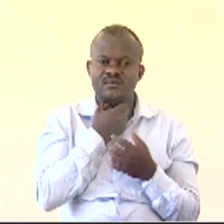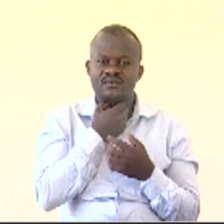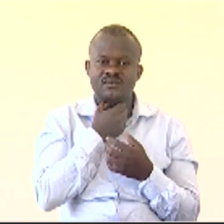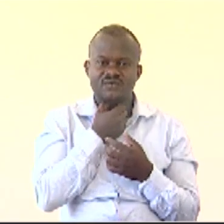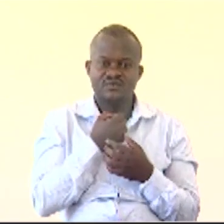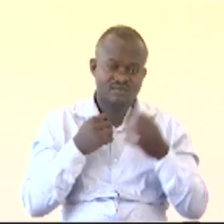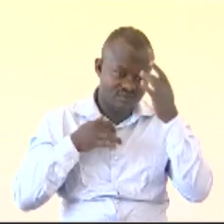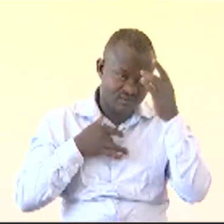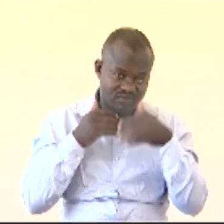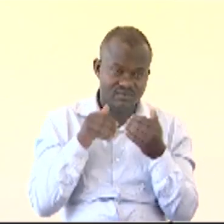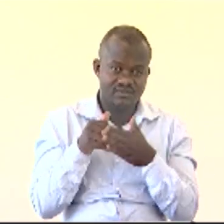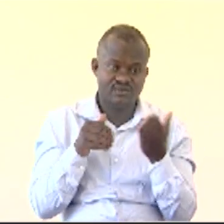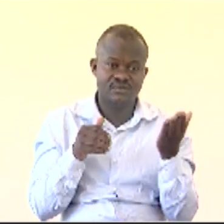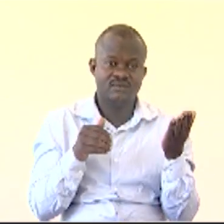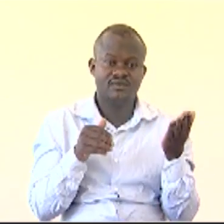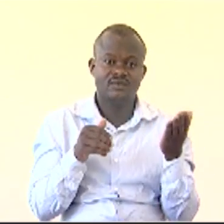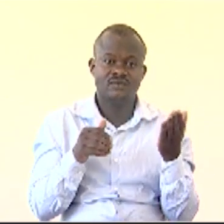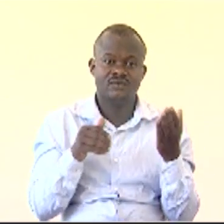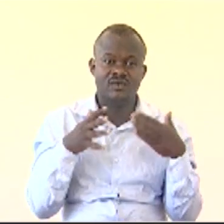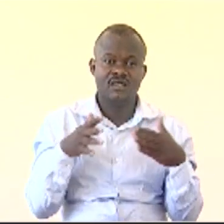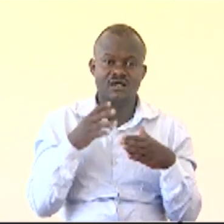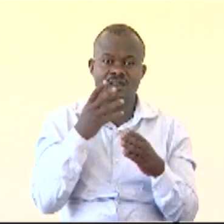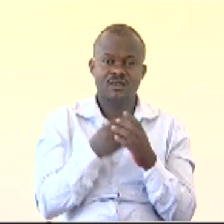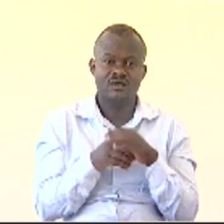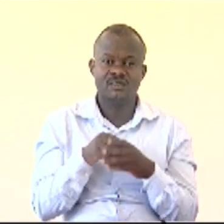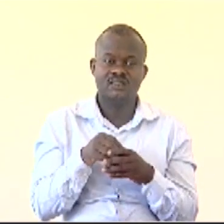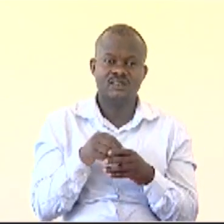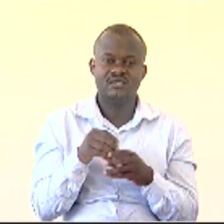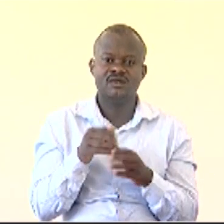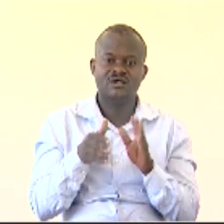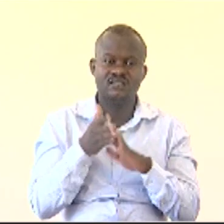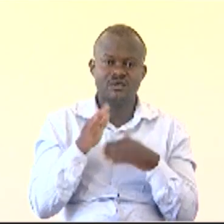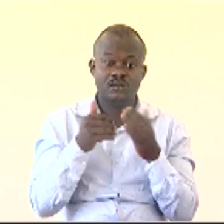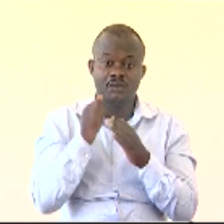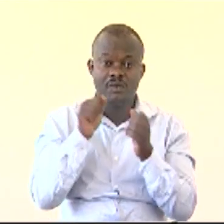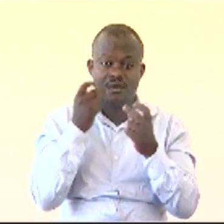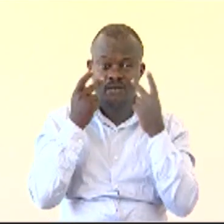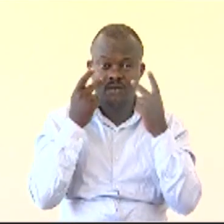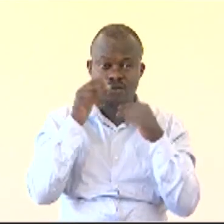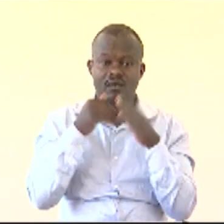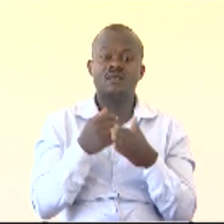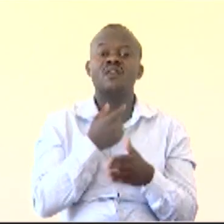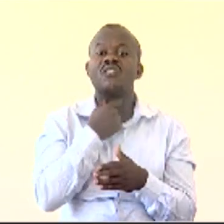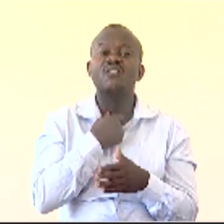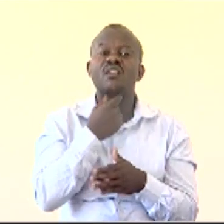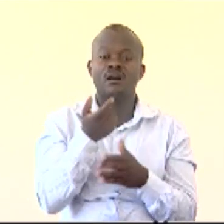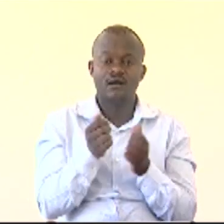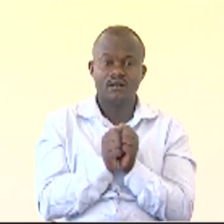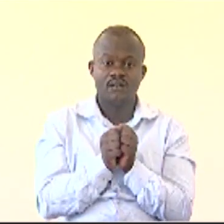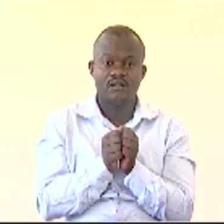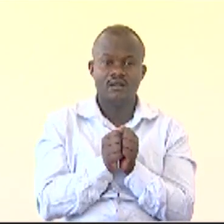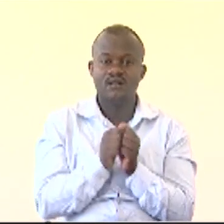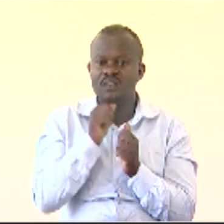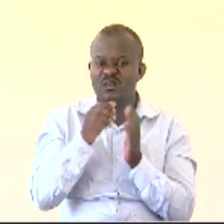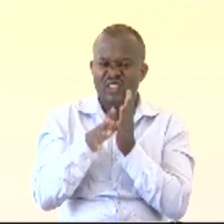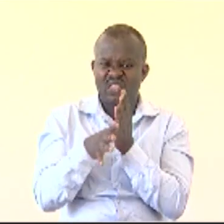illness, flat rose-colored rash, which may be visible on trunk, constipation or